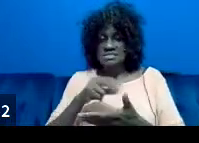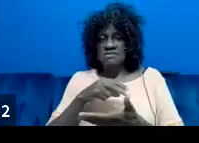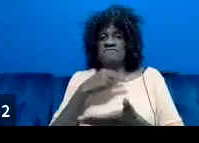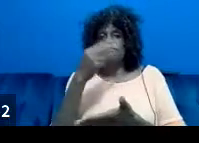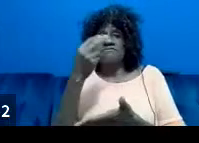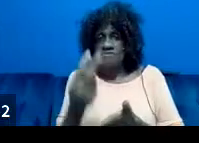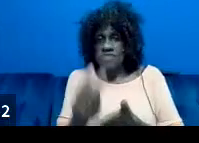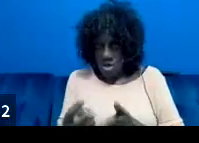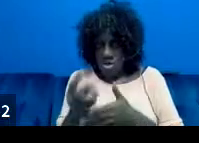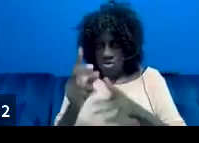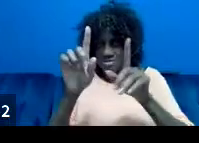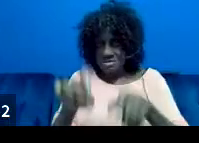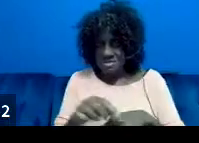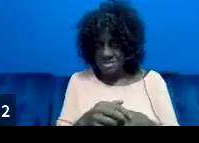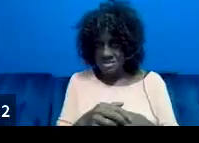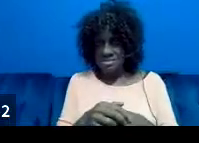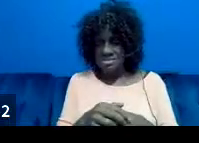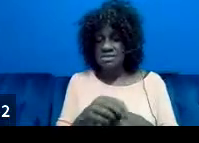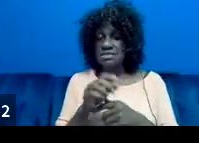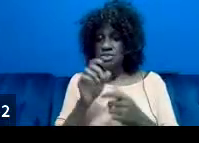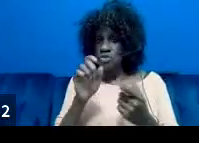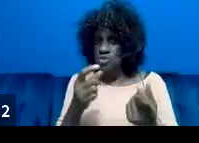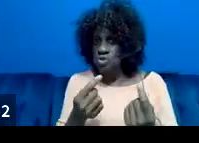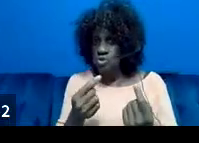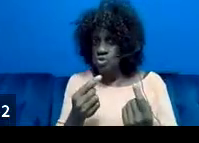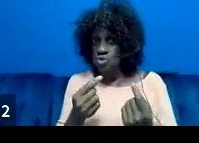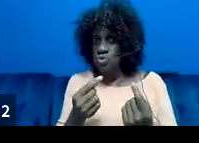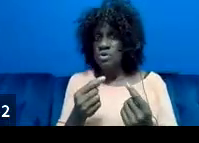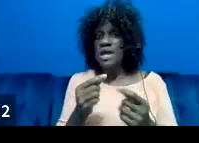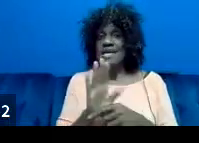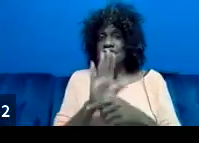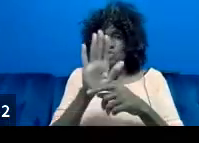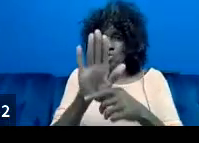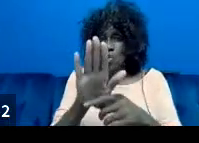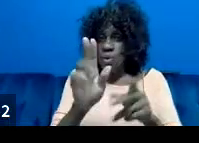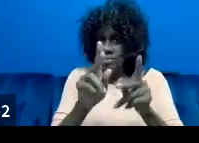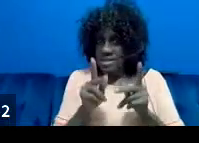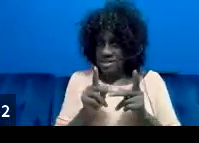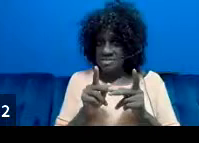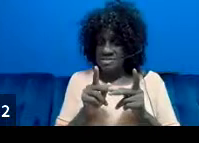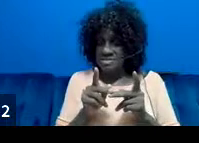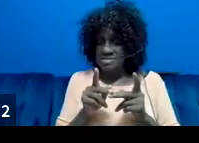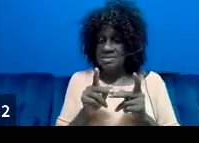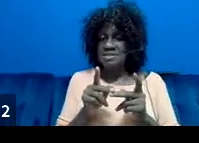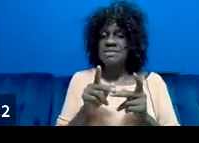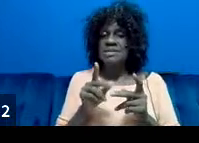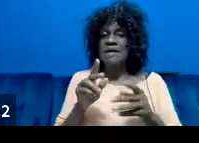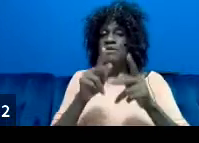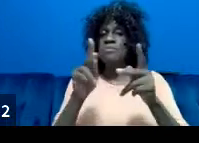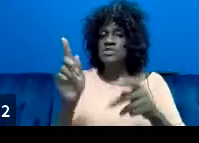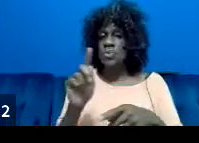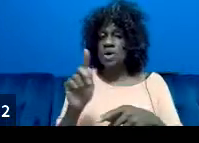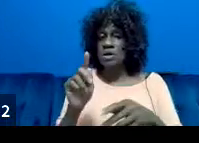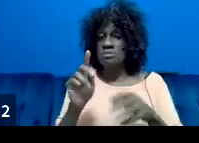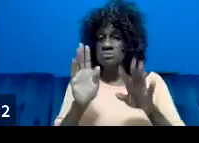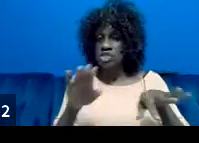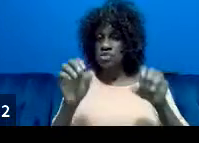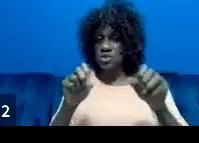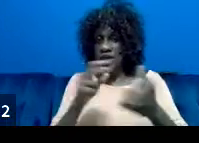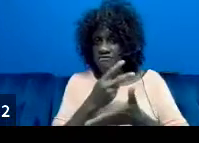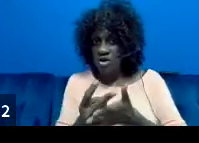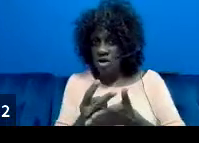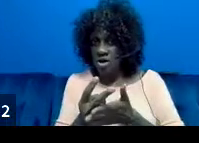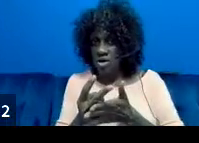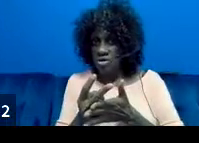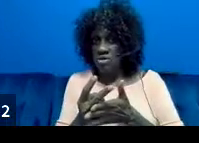test, which should be done at your site in the locations where children could fall that are within